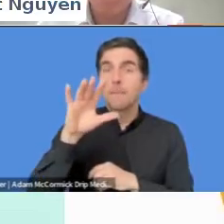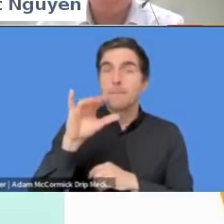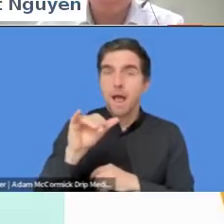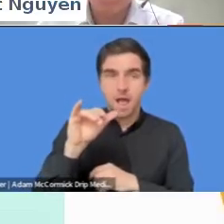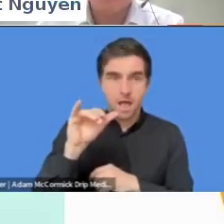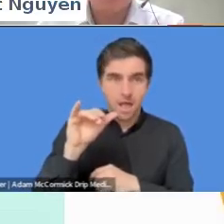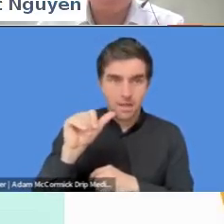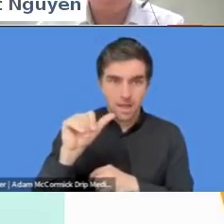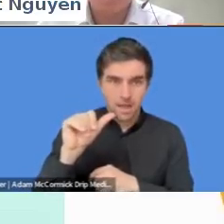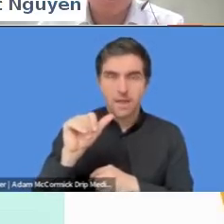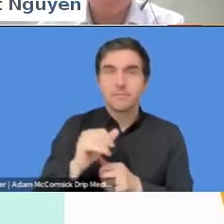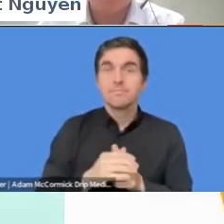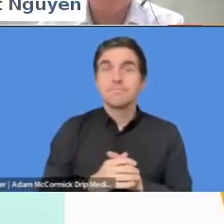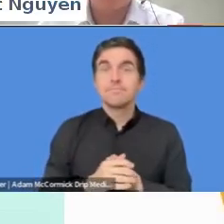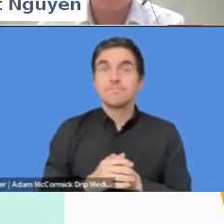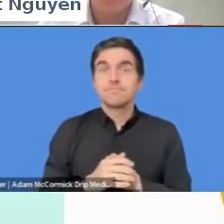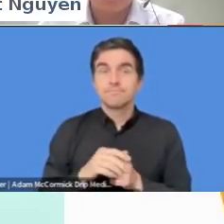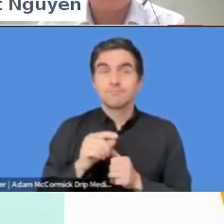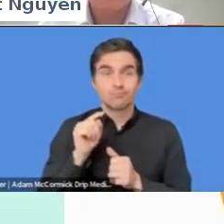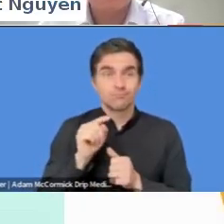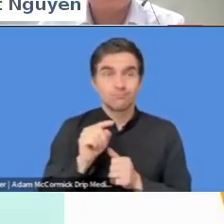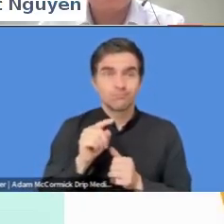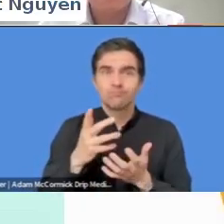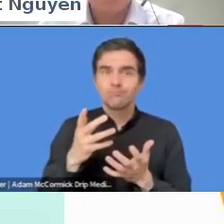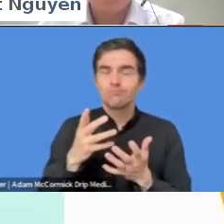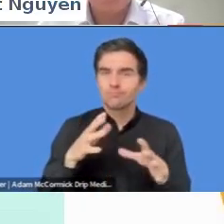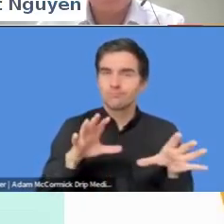Magomero Community Development College, Malawi.